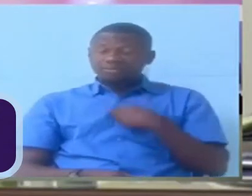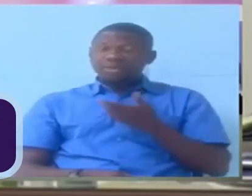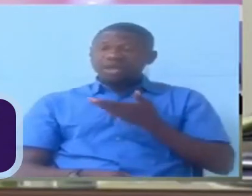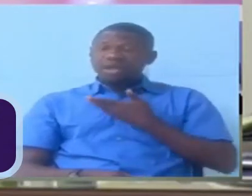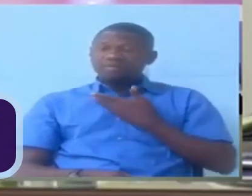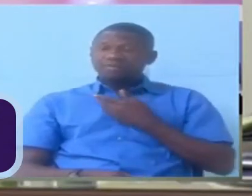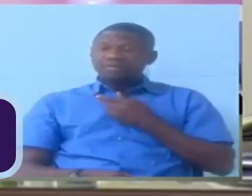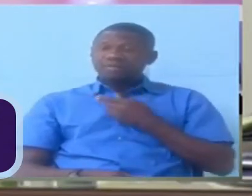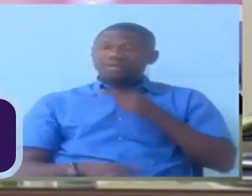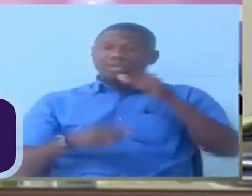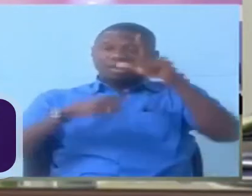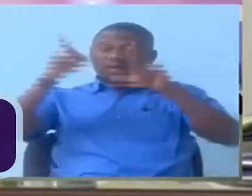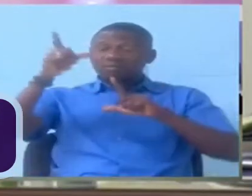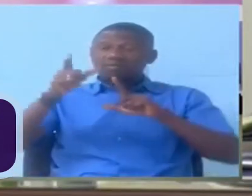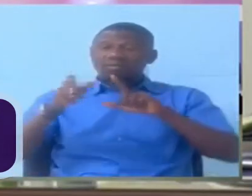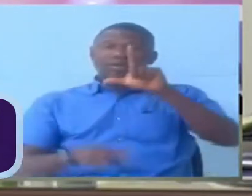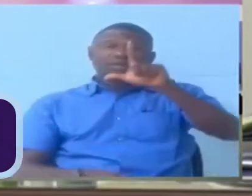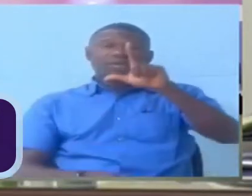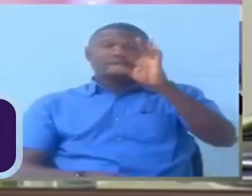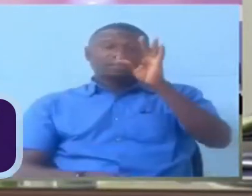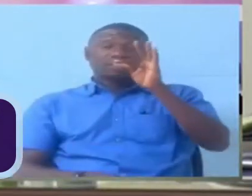requirements.